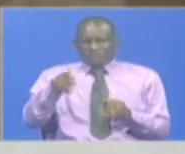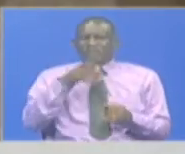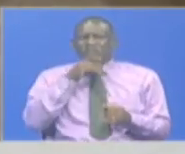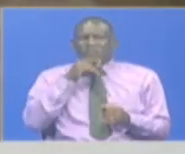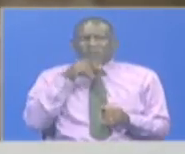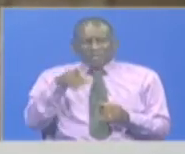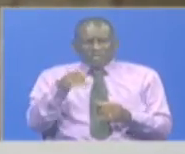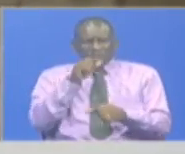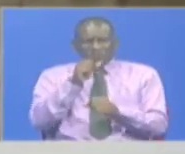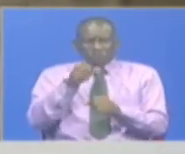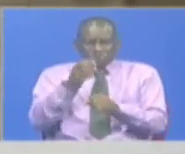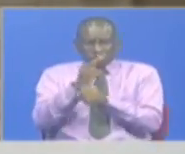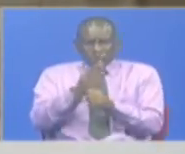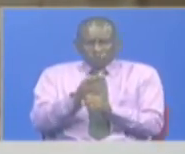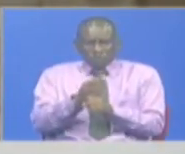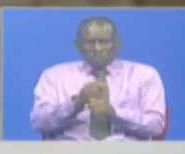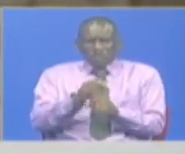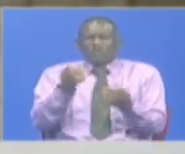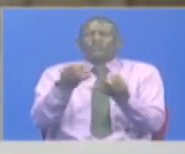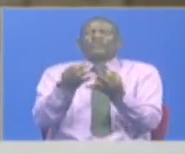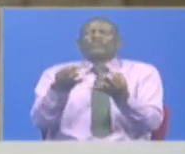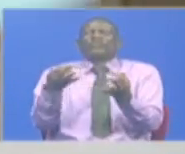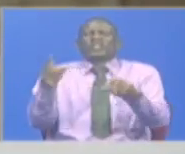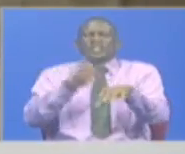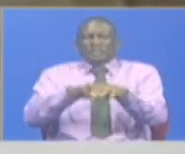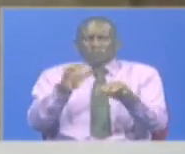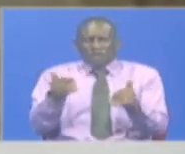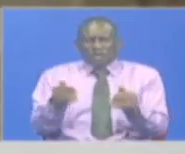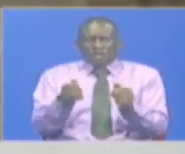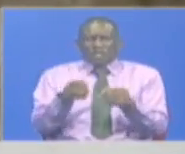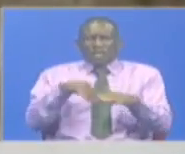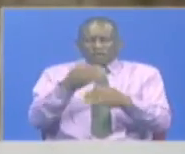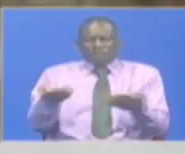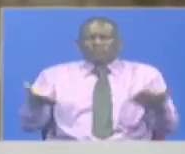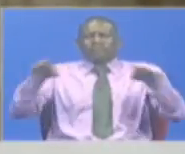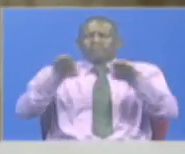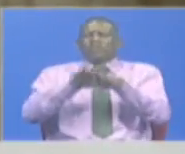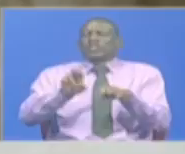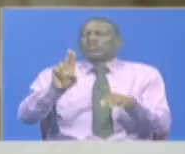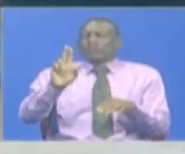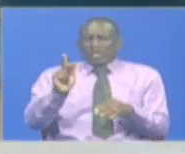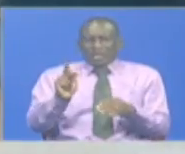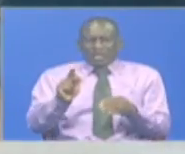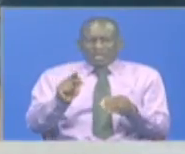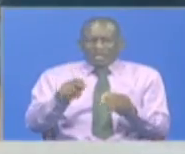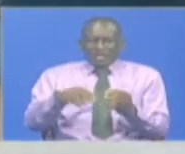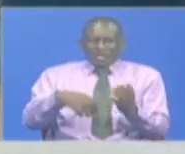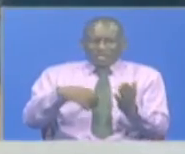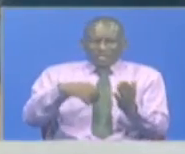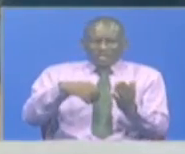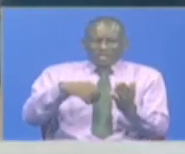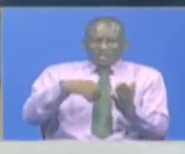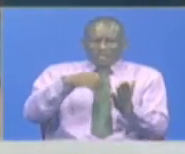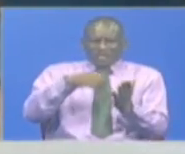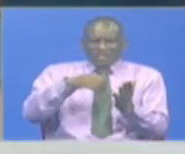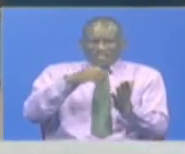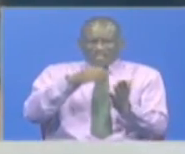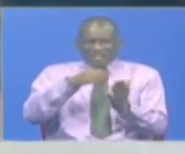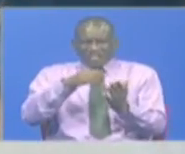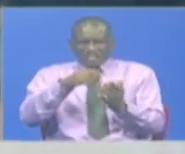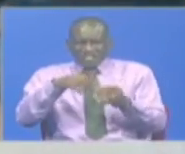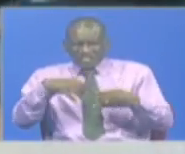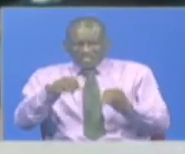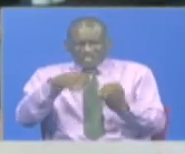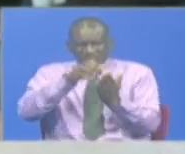making use of the extra free time owing to the lockdown in the UK, carving out versions of the